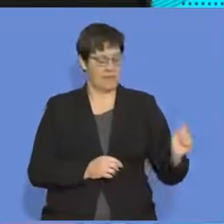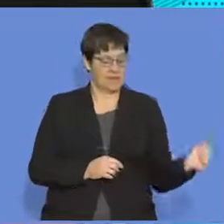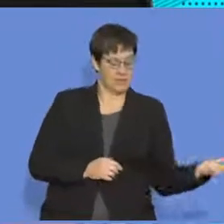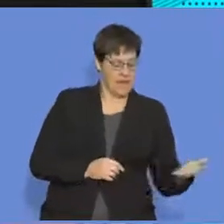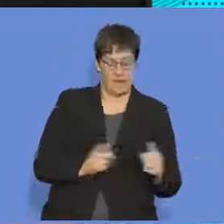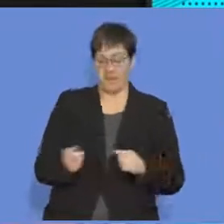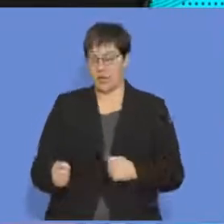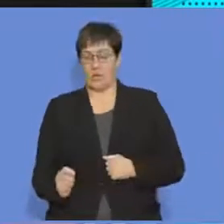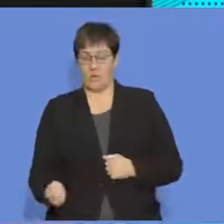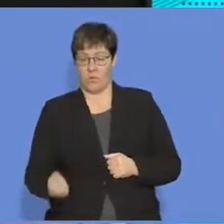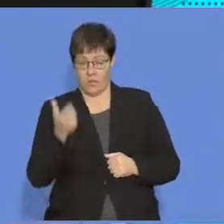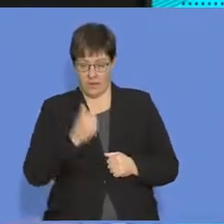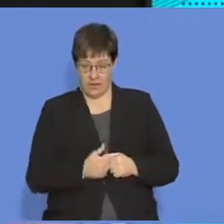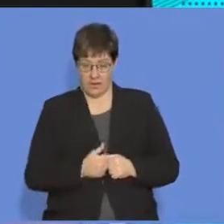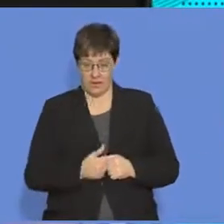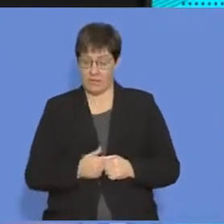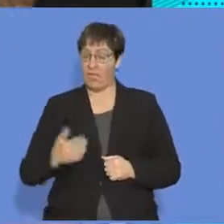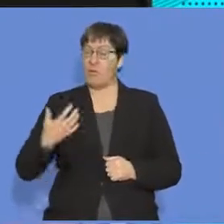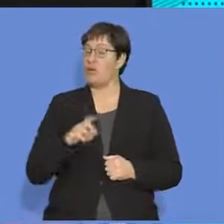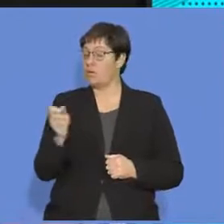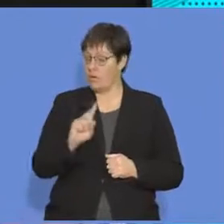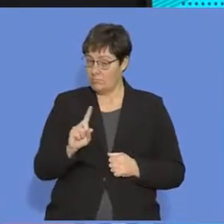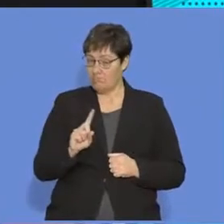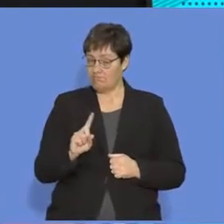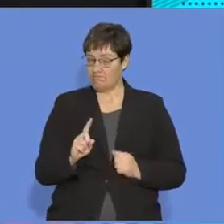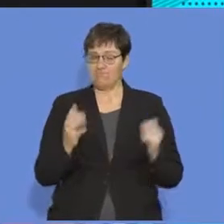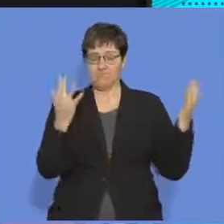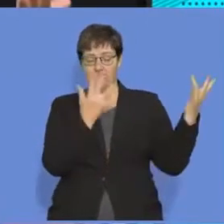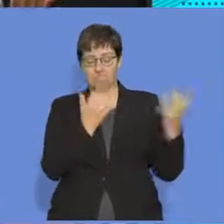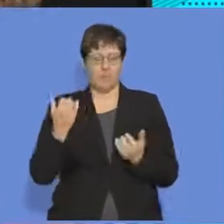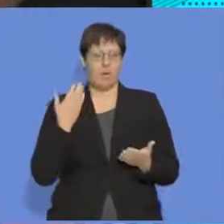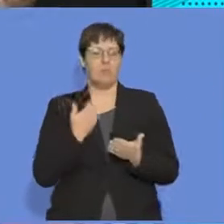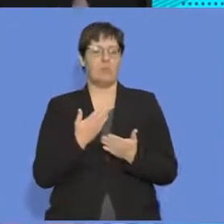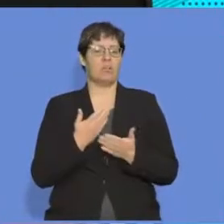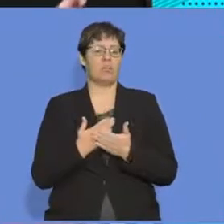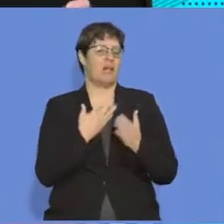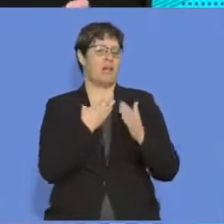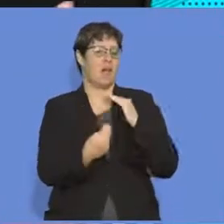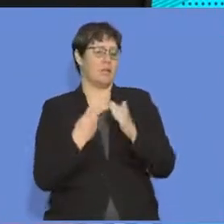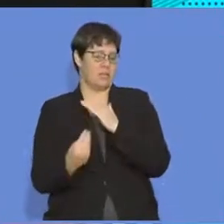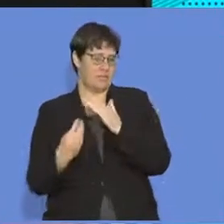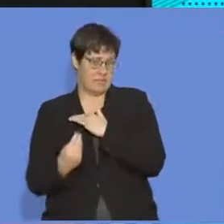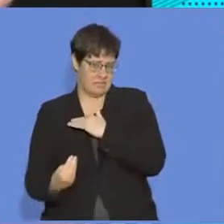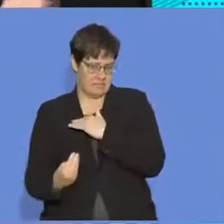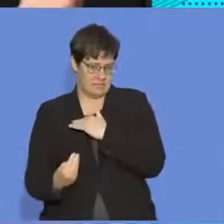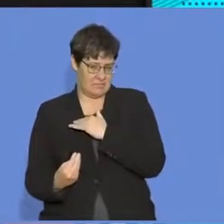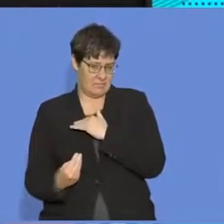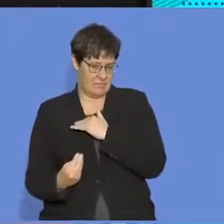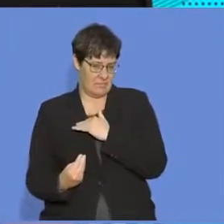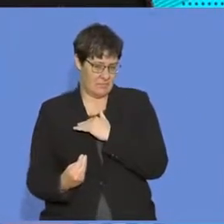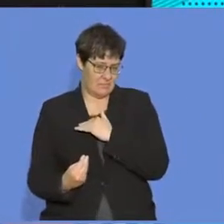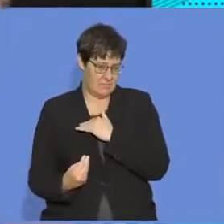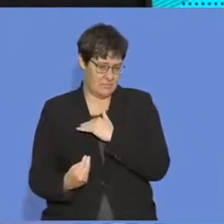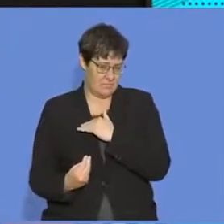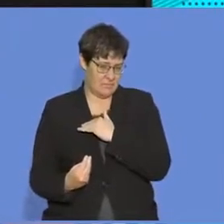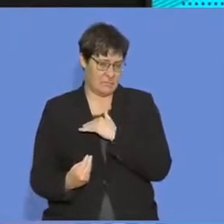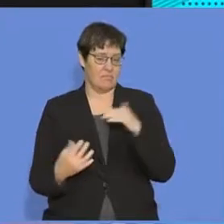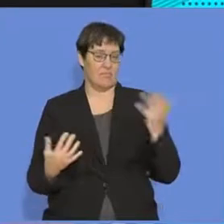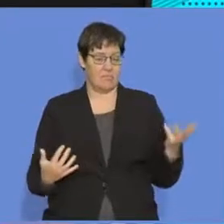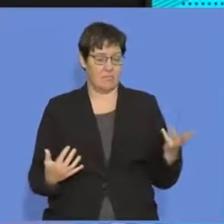die, and what we wanted to do was to calculate how many possible outcomes are there